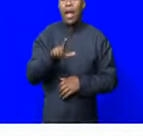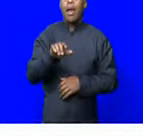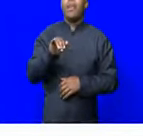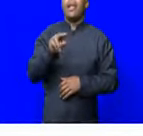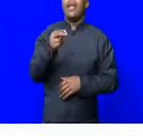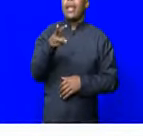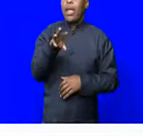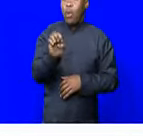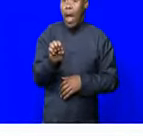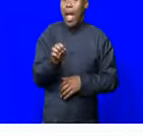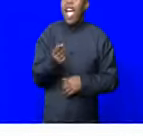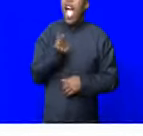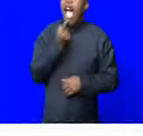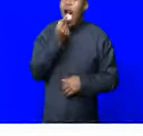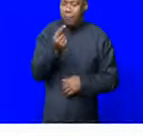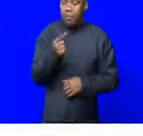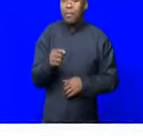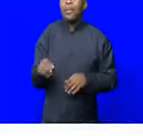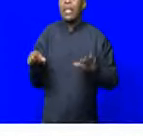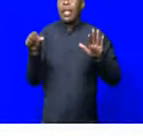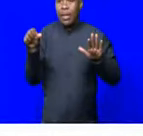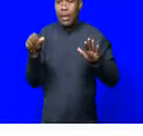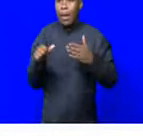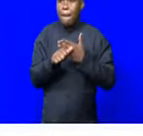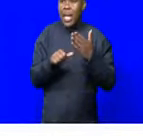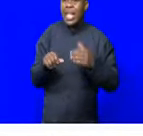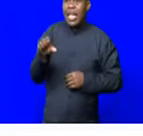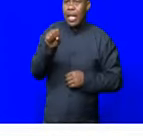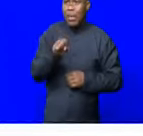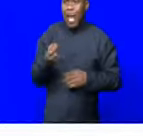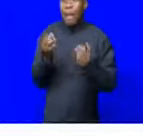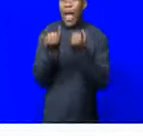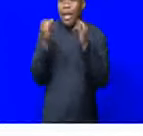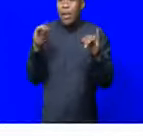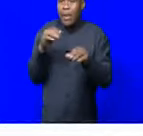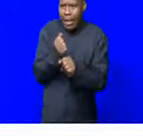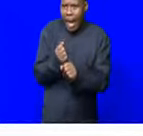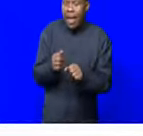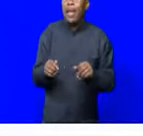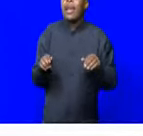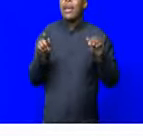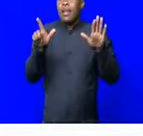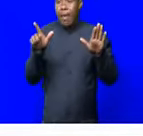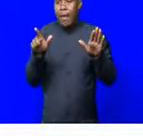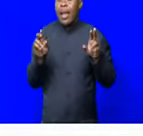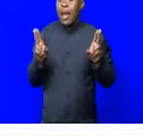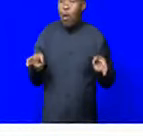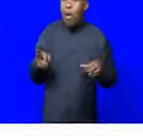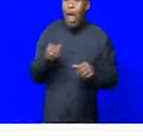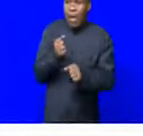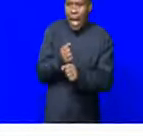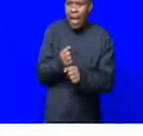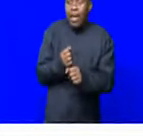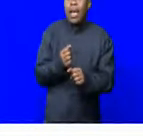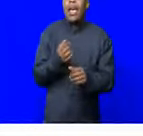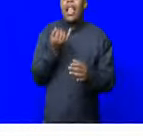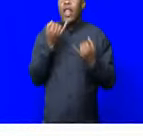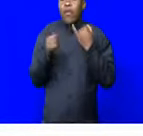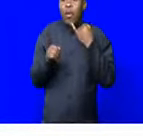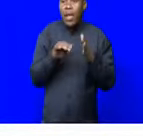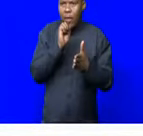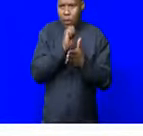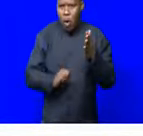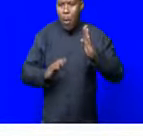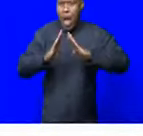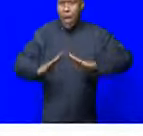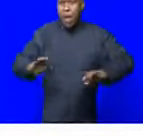is Independence Day, and Wednesday, 7 September 2022 is a normal working day. Statement by Ministerial